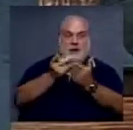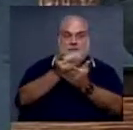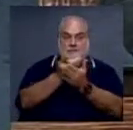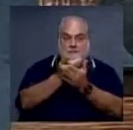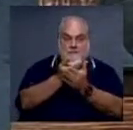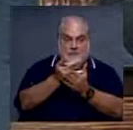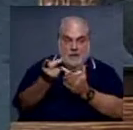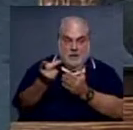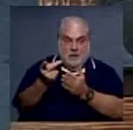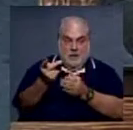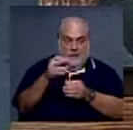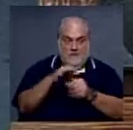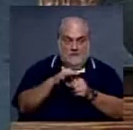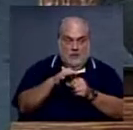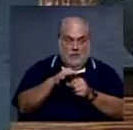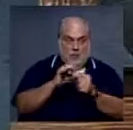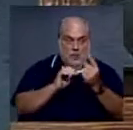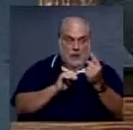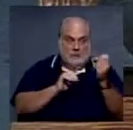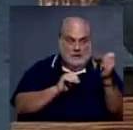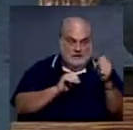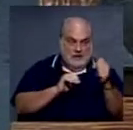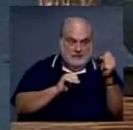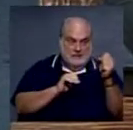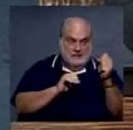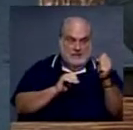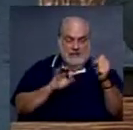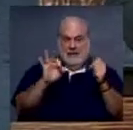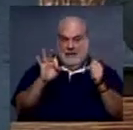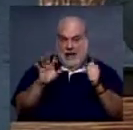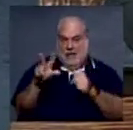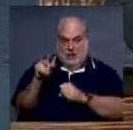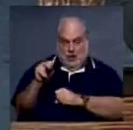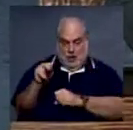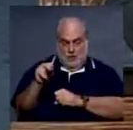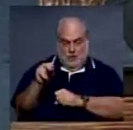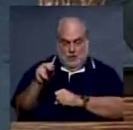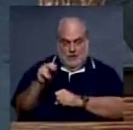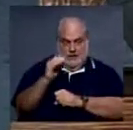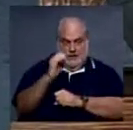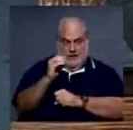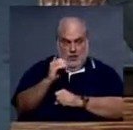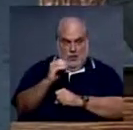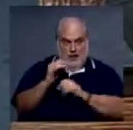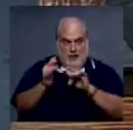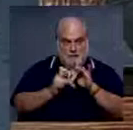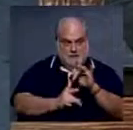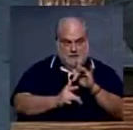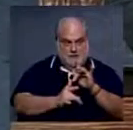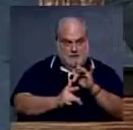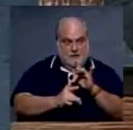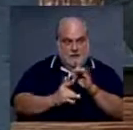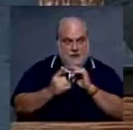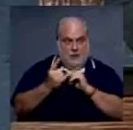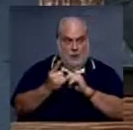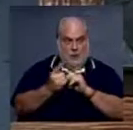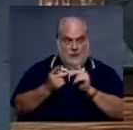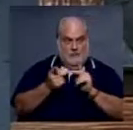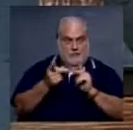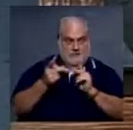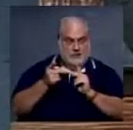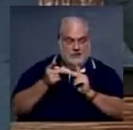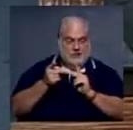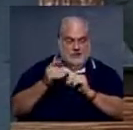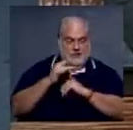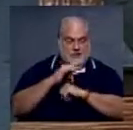failed by a vote of 1 yes, 9 noes, 0 absent, 1 position that